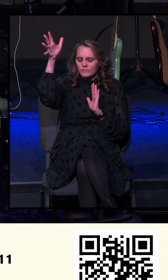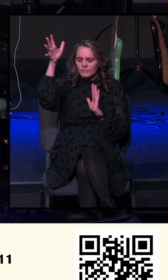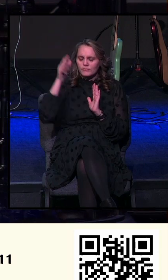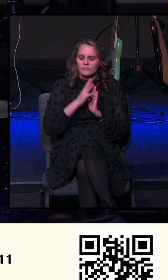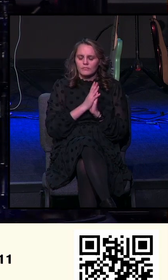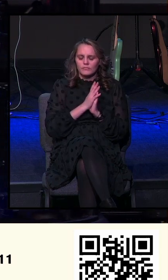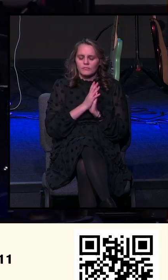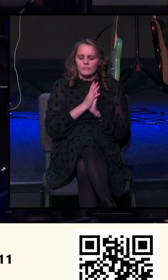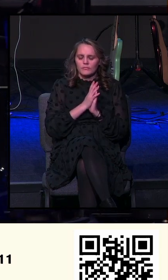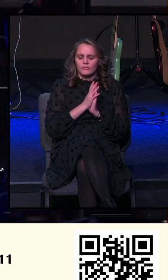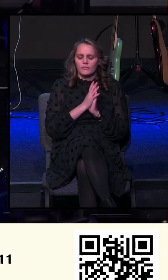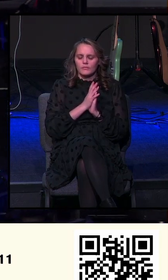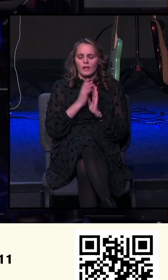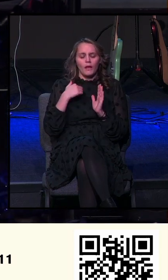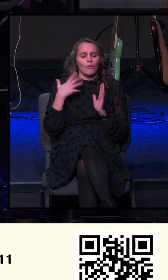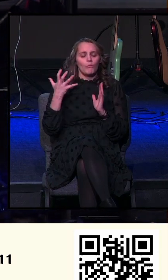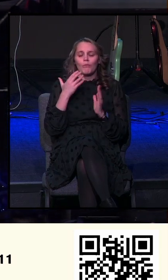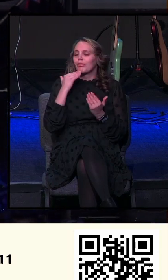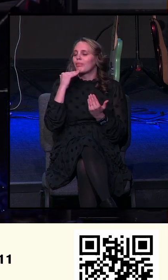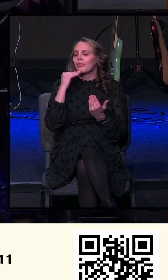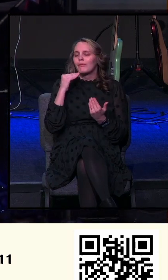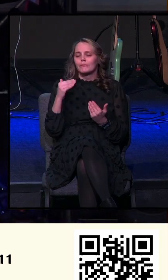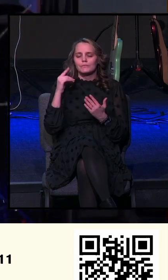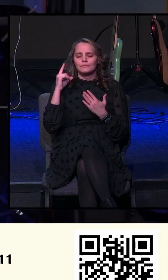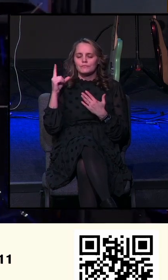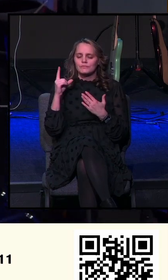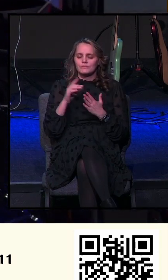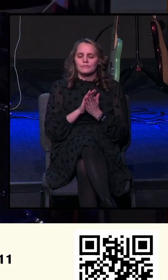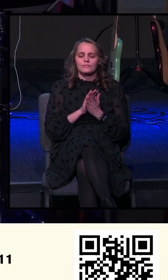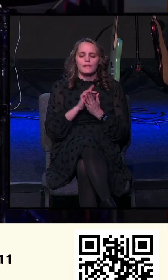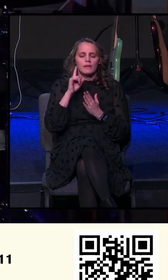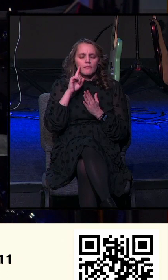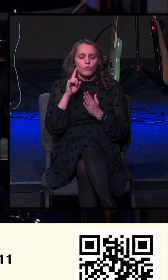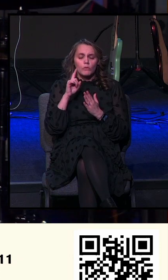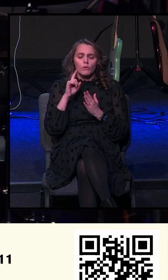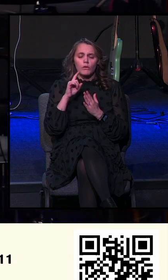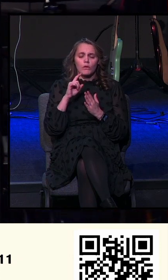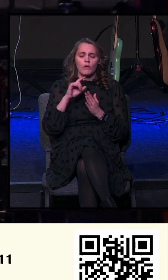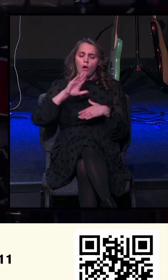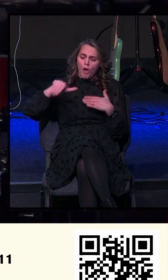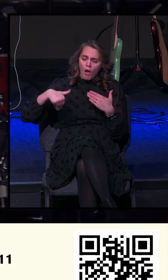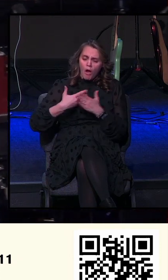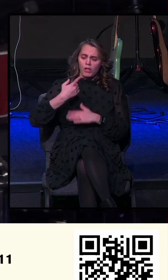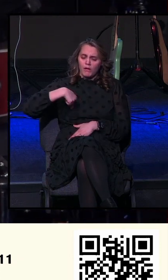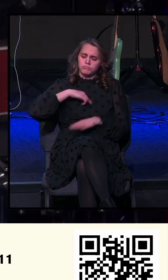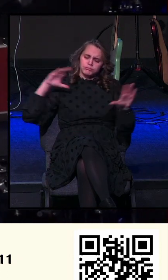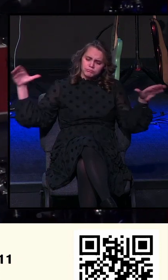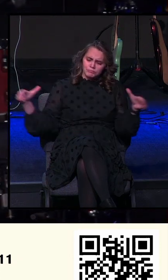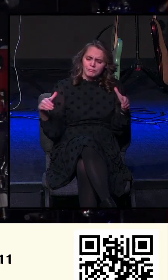Lord, I just want to thank you. Thank you for like bringing all of us together in one place to worship